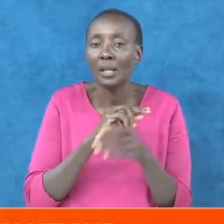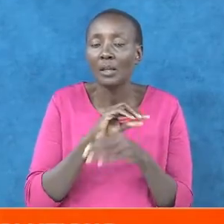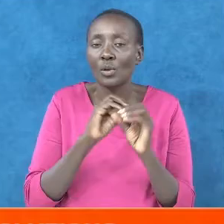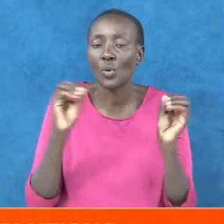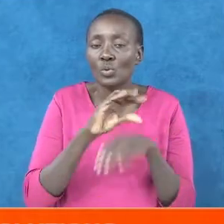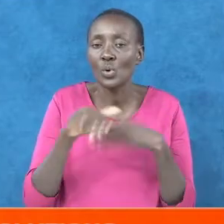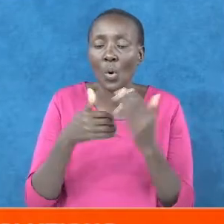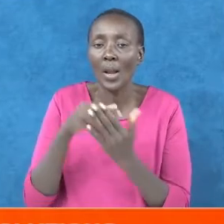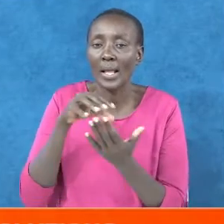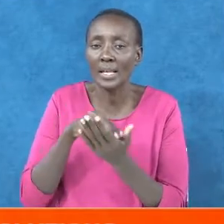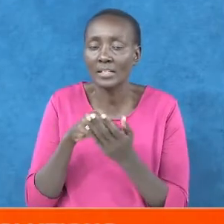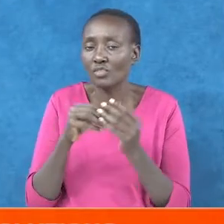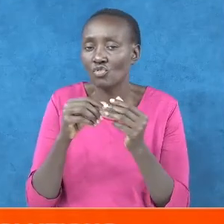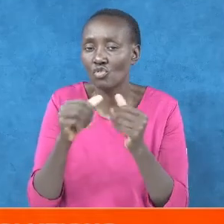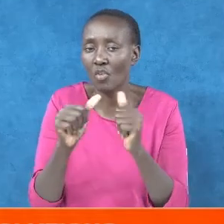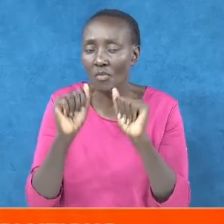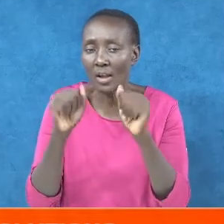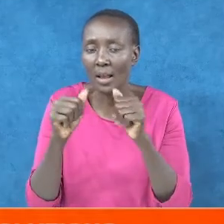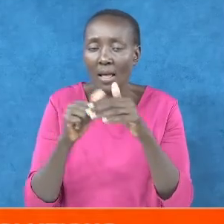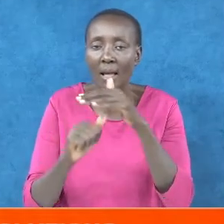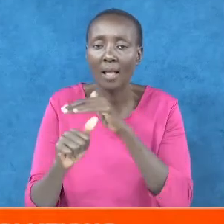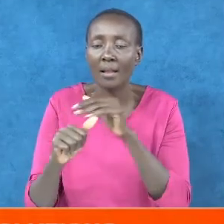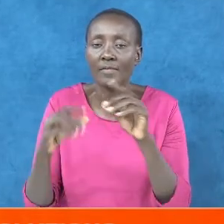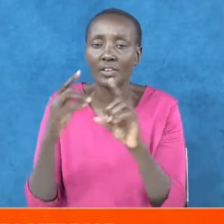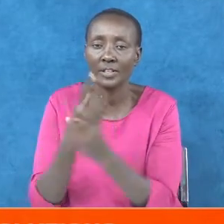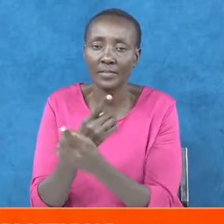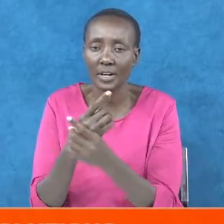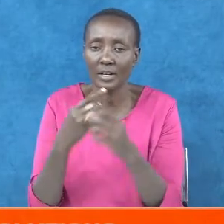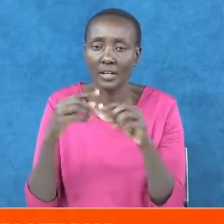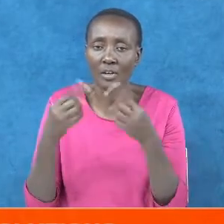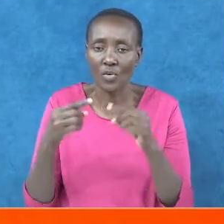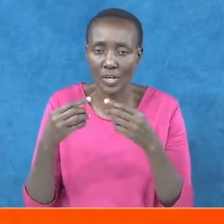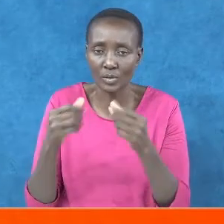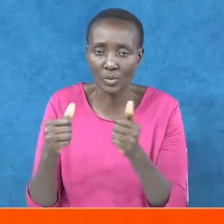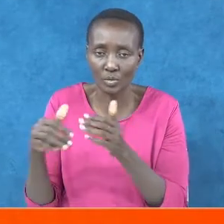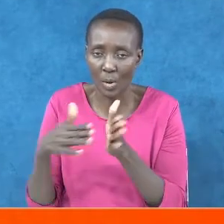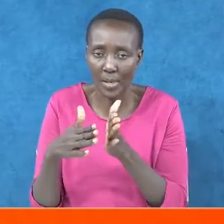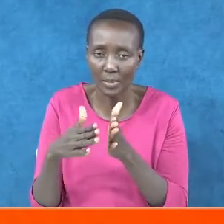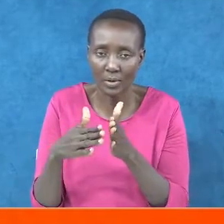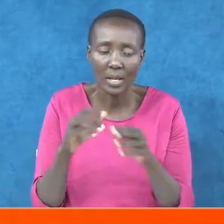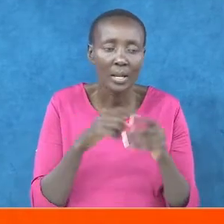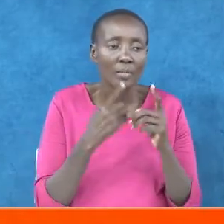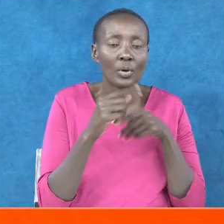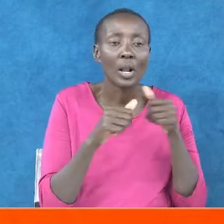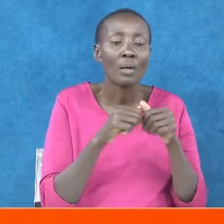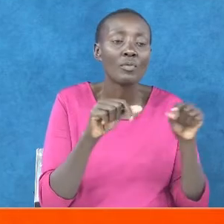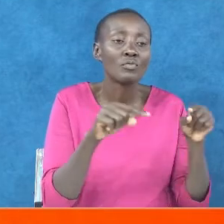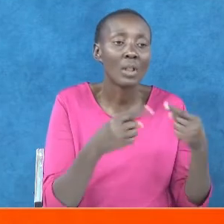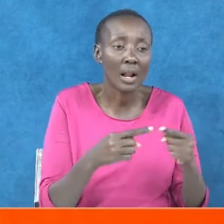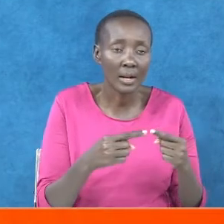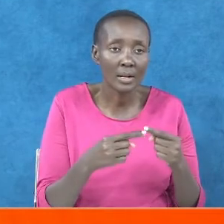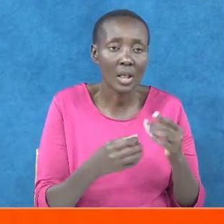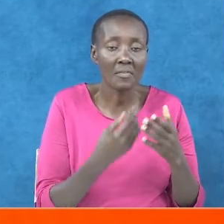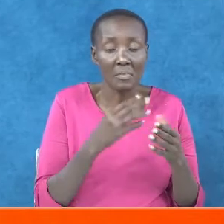can be handled under the alternative dispute resolution. You see, when you look at a dispute arises, for example, where people have